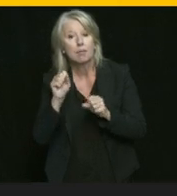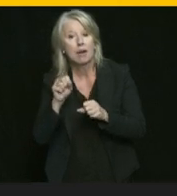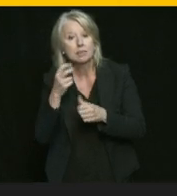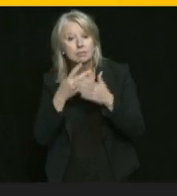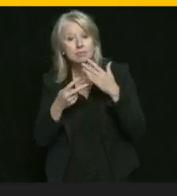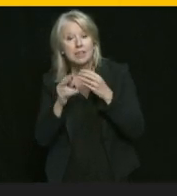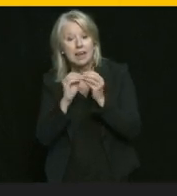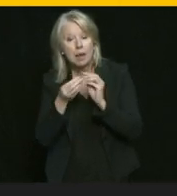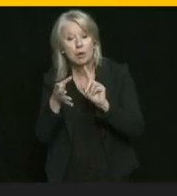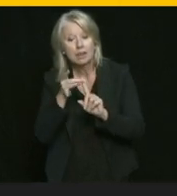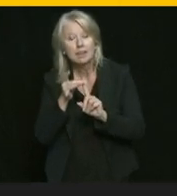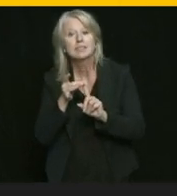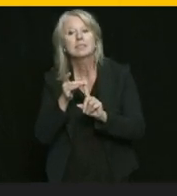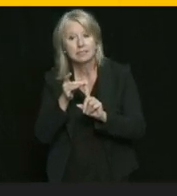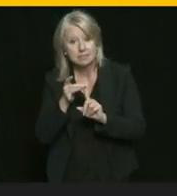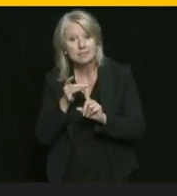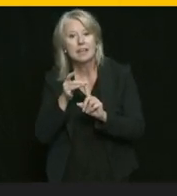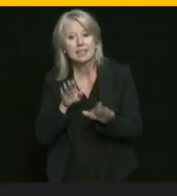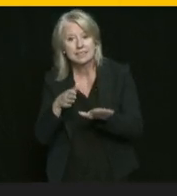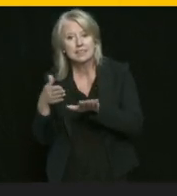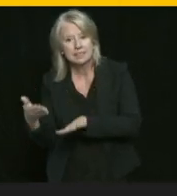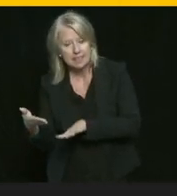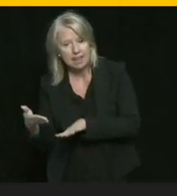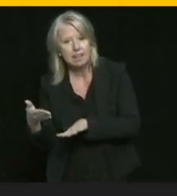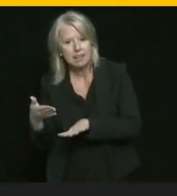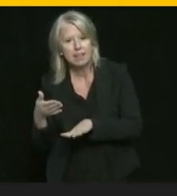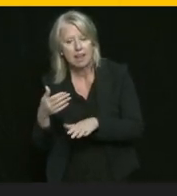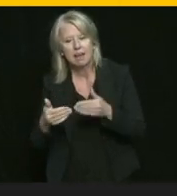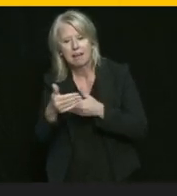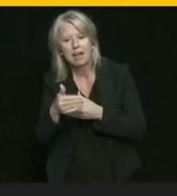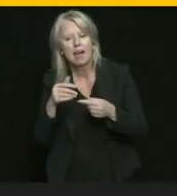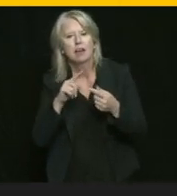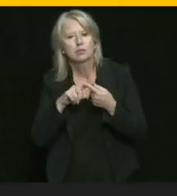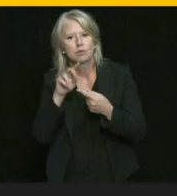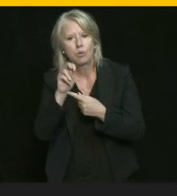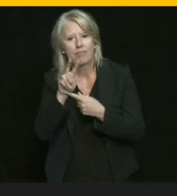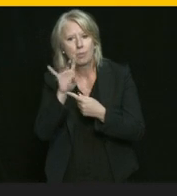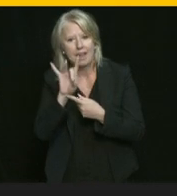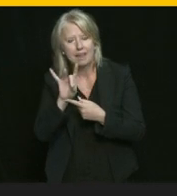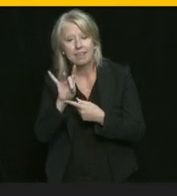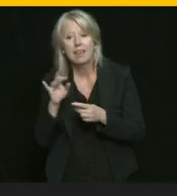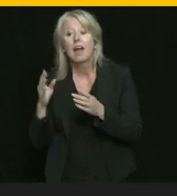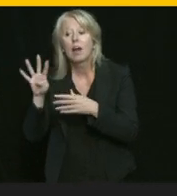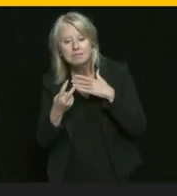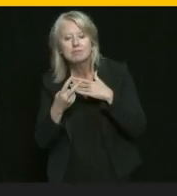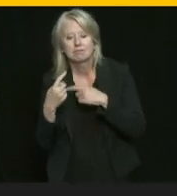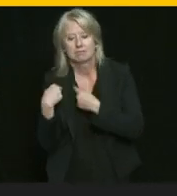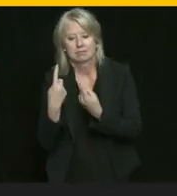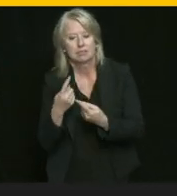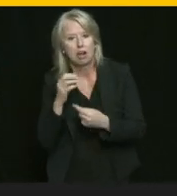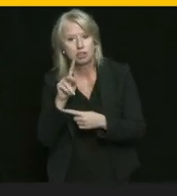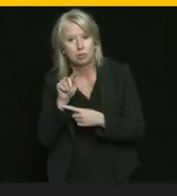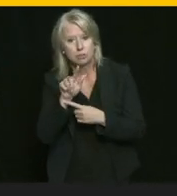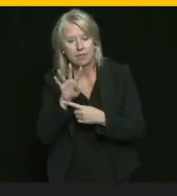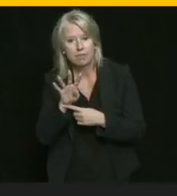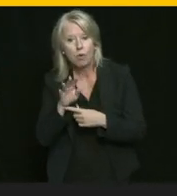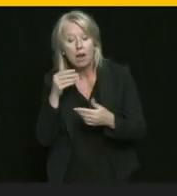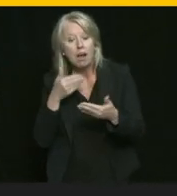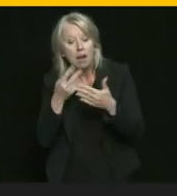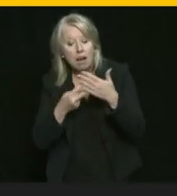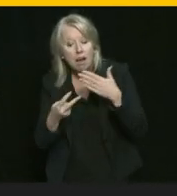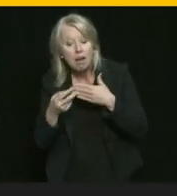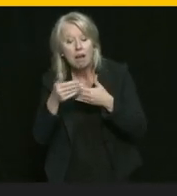and deaths due to COVID-19 out to November 8th. The graph on the left shows short-term forecasting